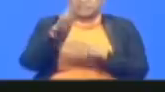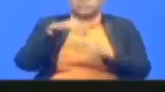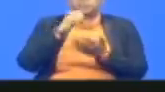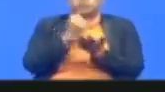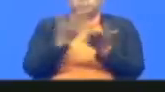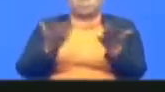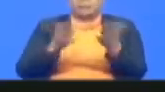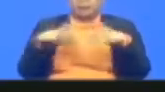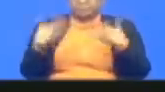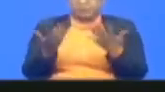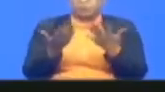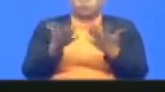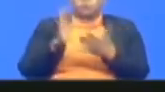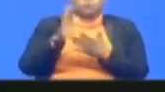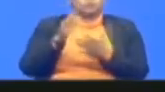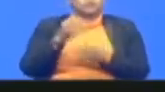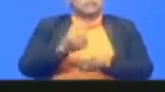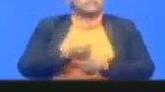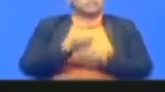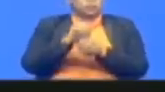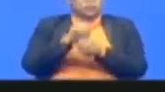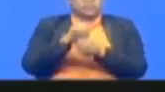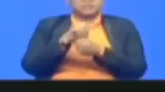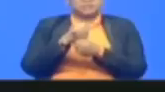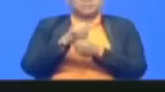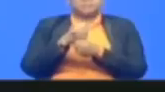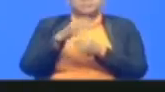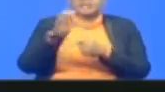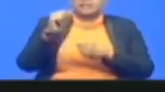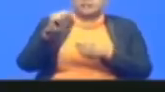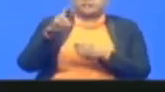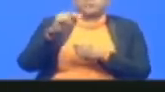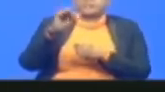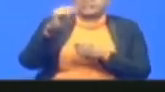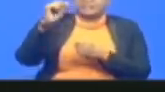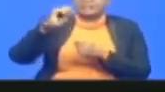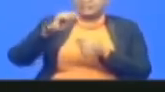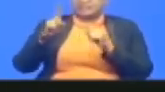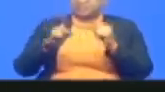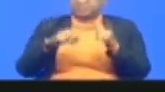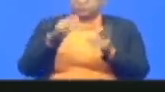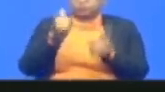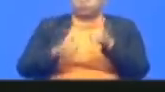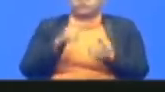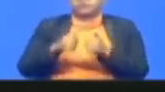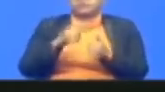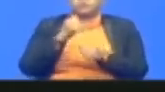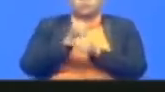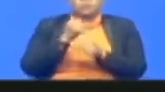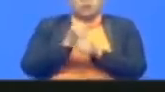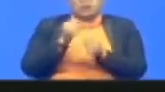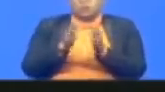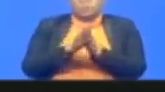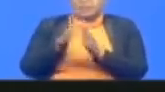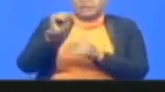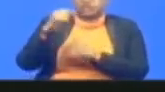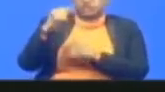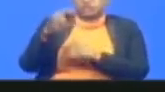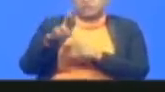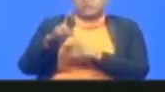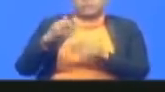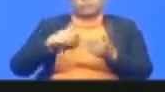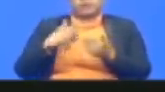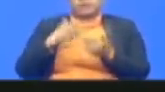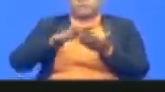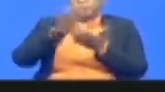minority shareholders at the Africa Star Railways Company, which operates the SGR, appear to have caught all the agencies